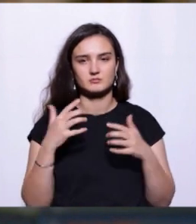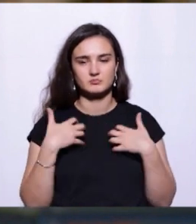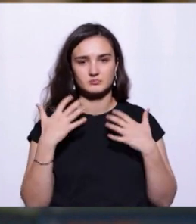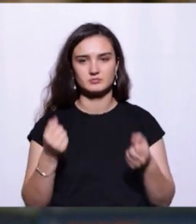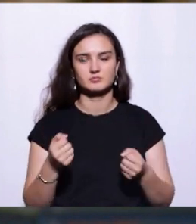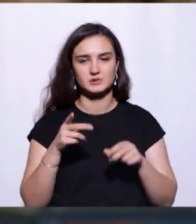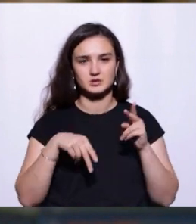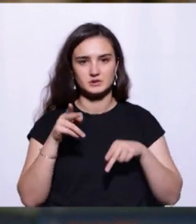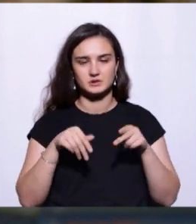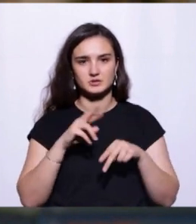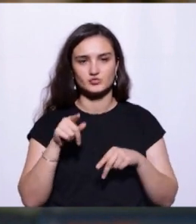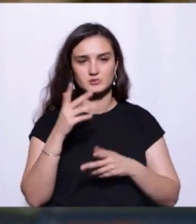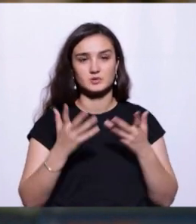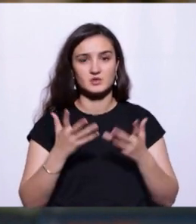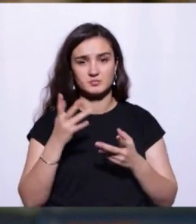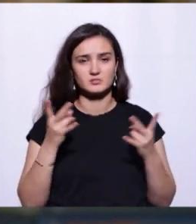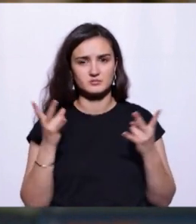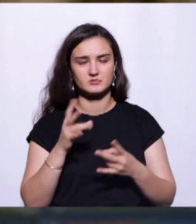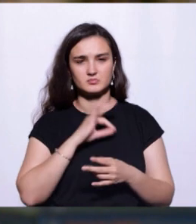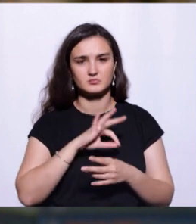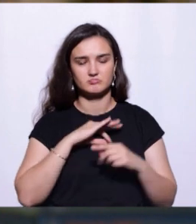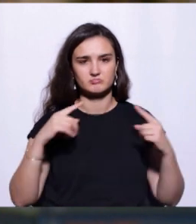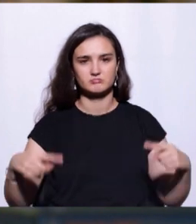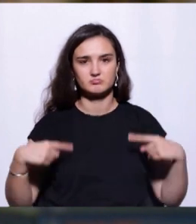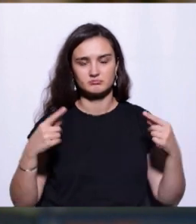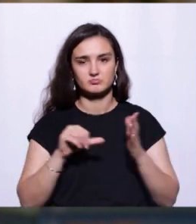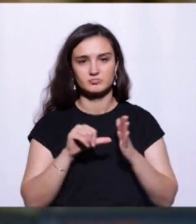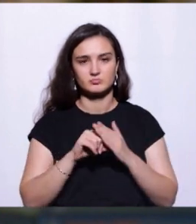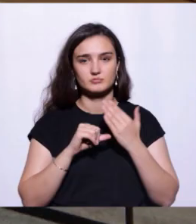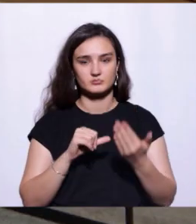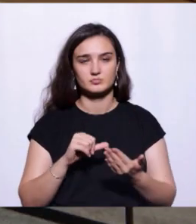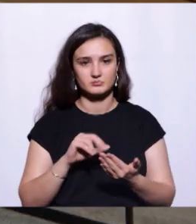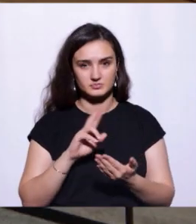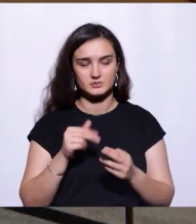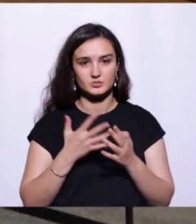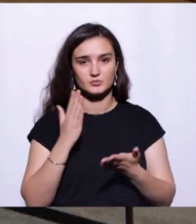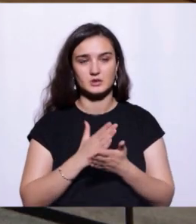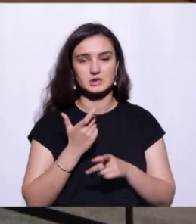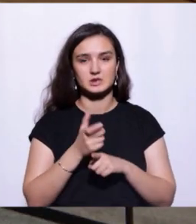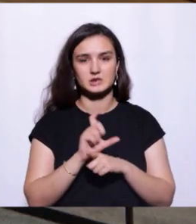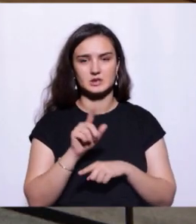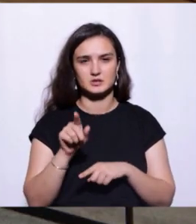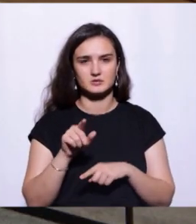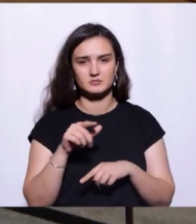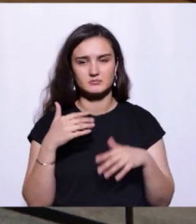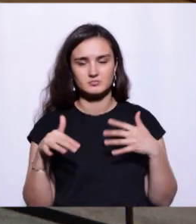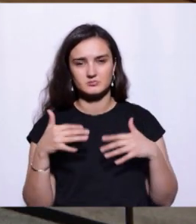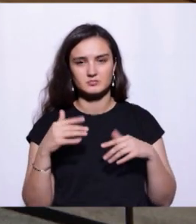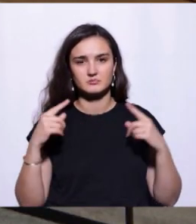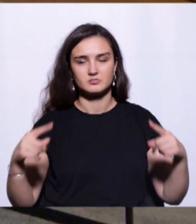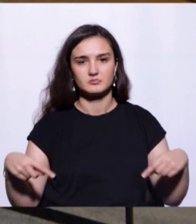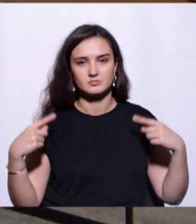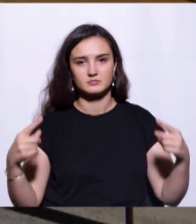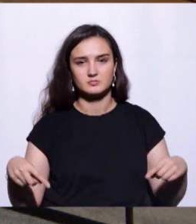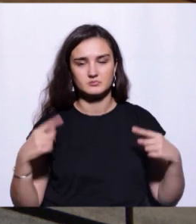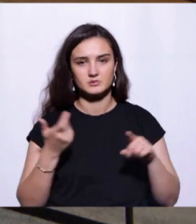a surgery, you might need to use a wheelchair to help you get around. If you are very tired or weak, a wheelchair